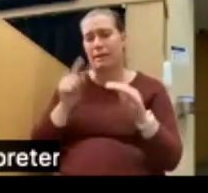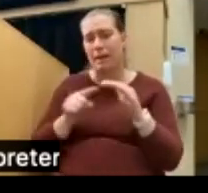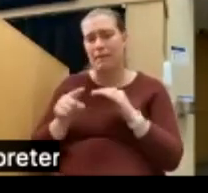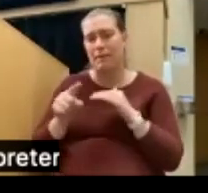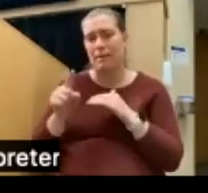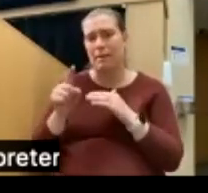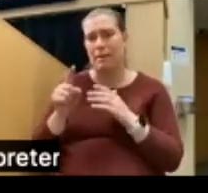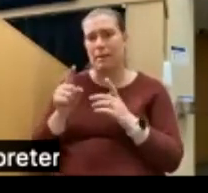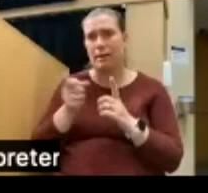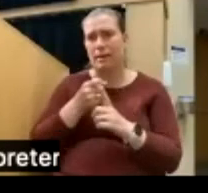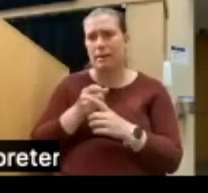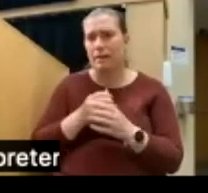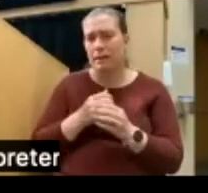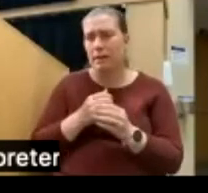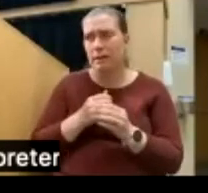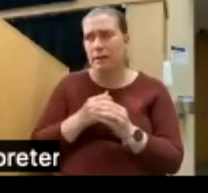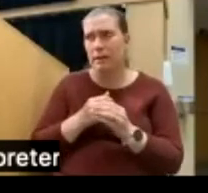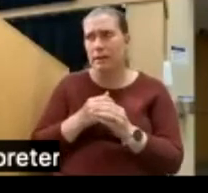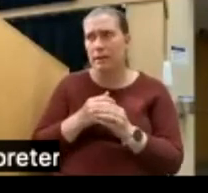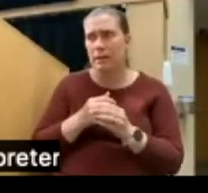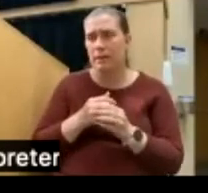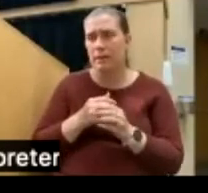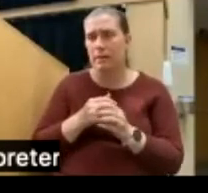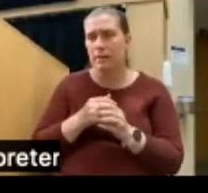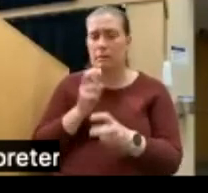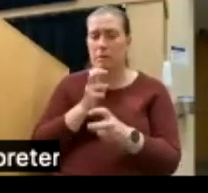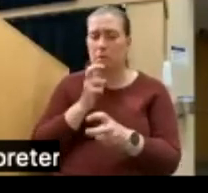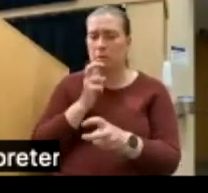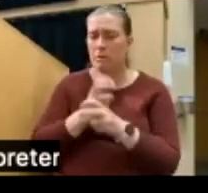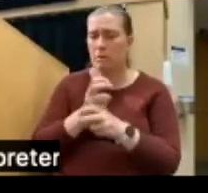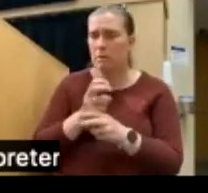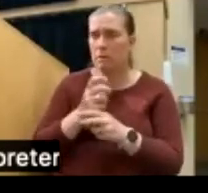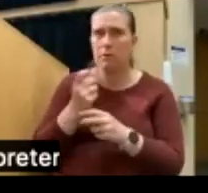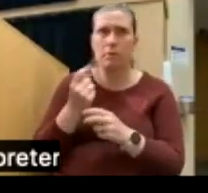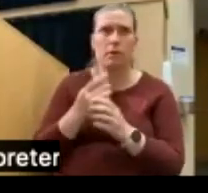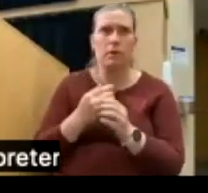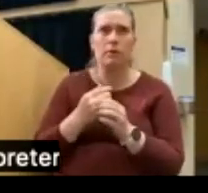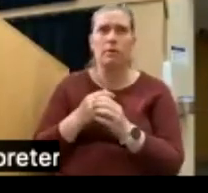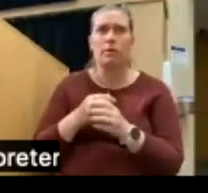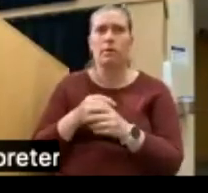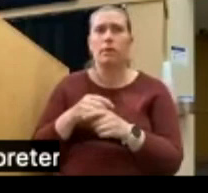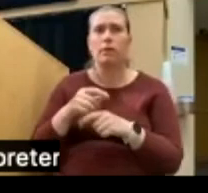cetera, and the need for many clinicians to truly connect with their patients?